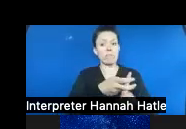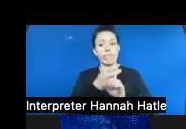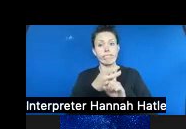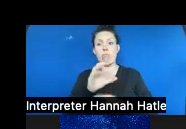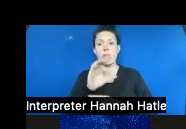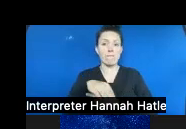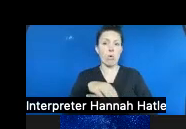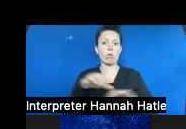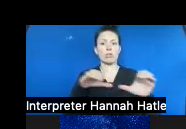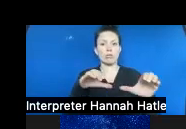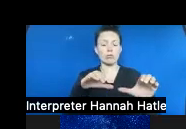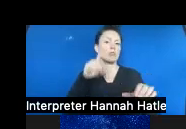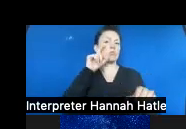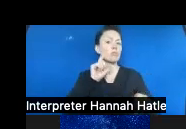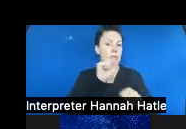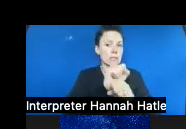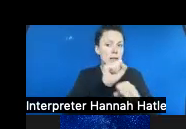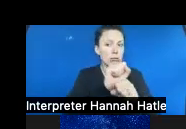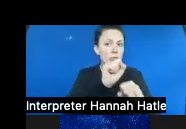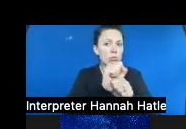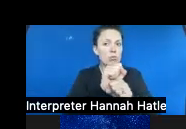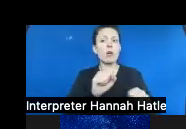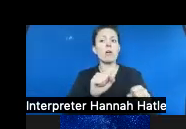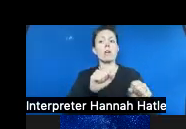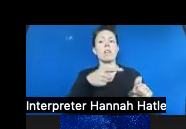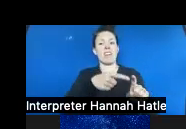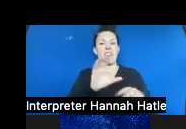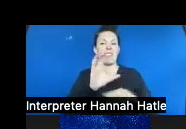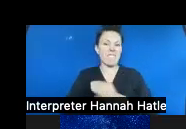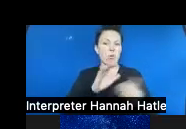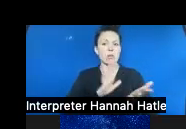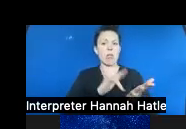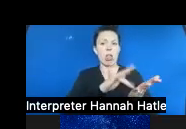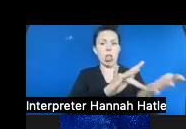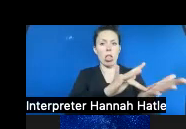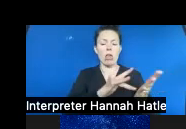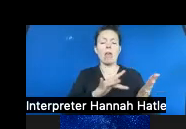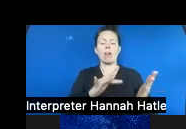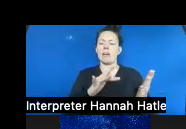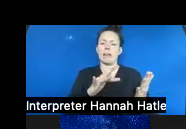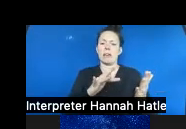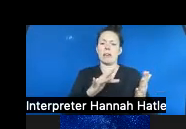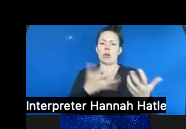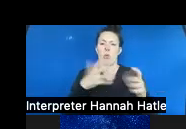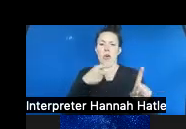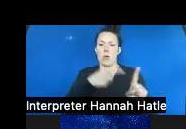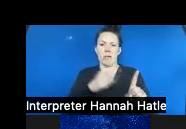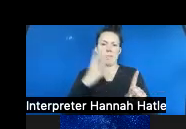these acts of sex, labor, and exploitation. So we'll get into the definitions more, but yeah, that's a big thing.